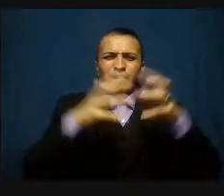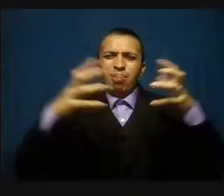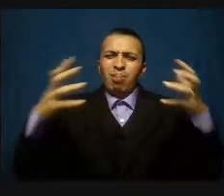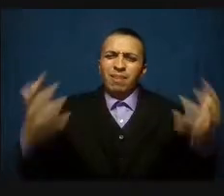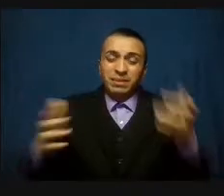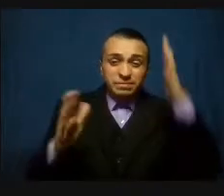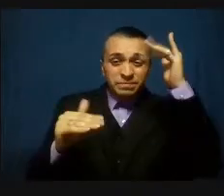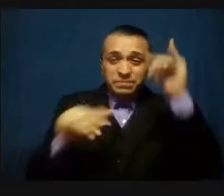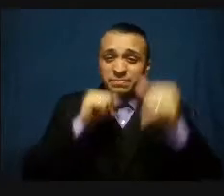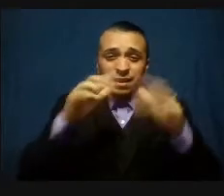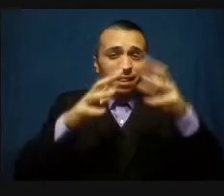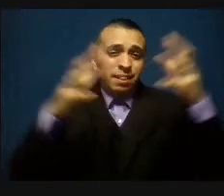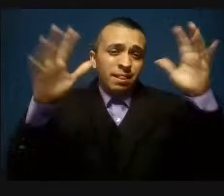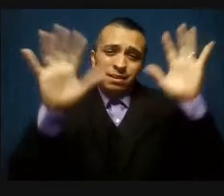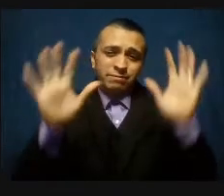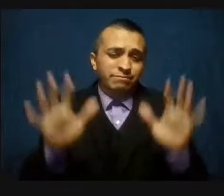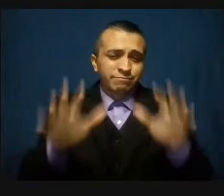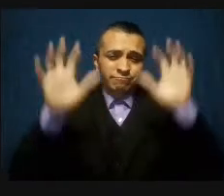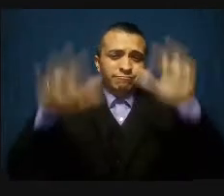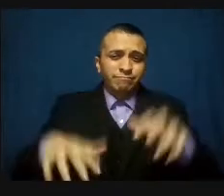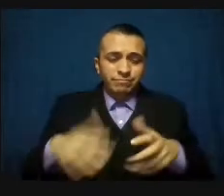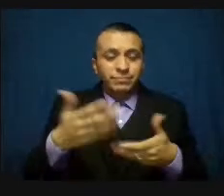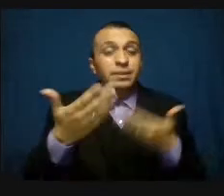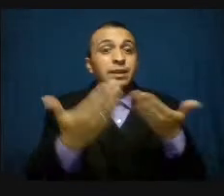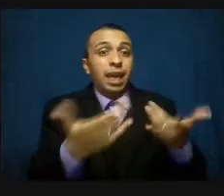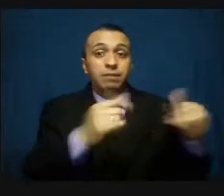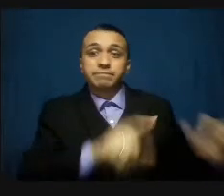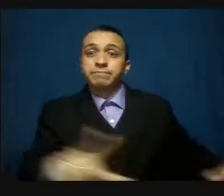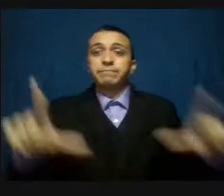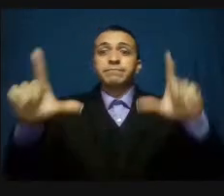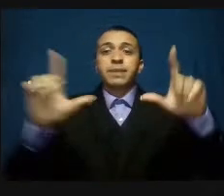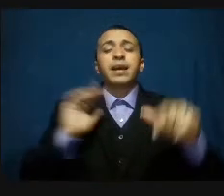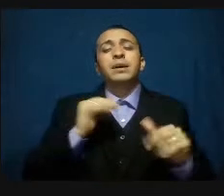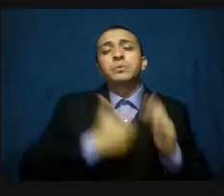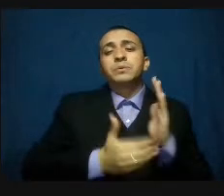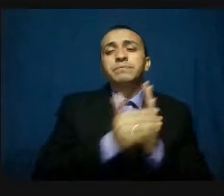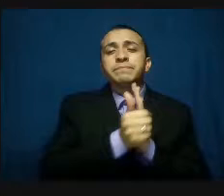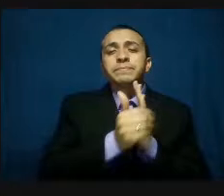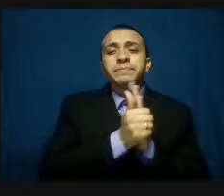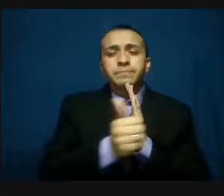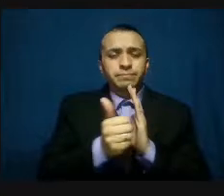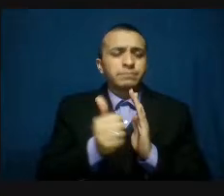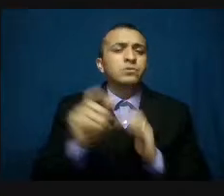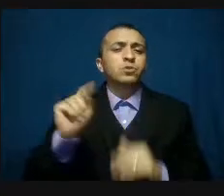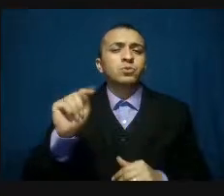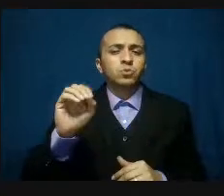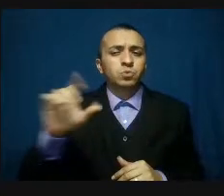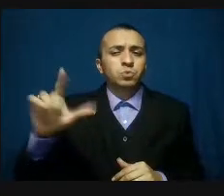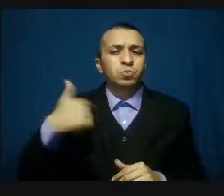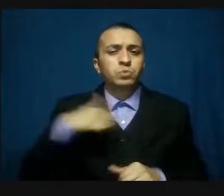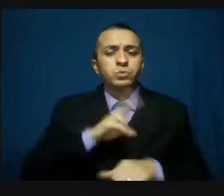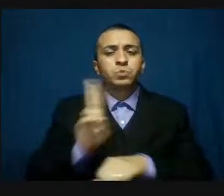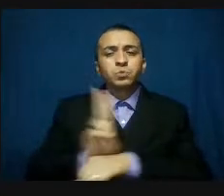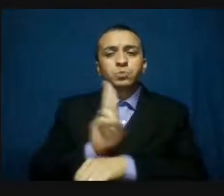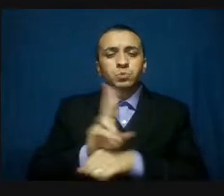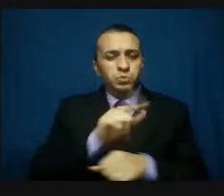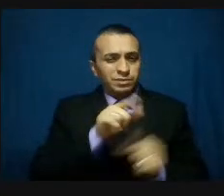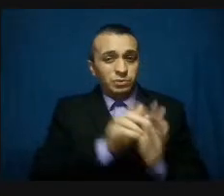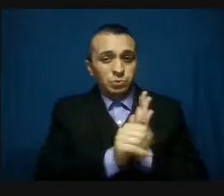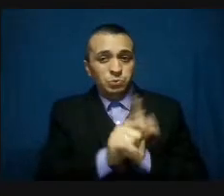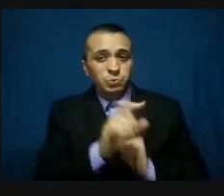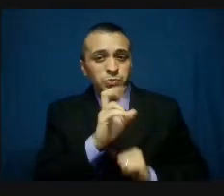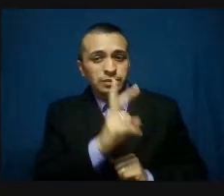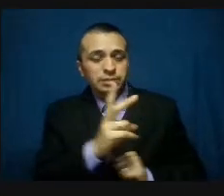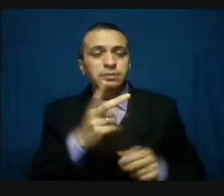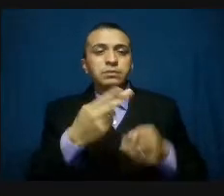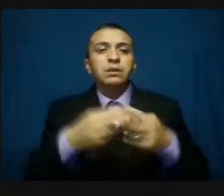So Kristen's going to show you a tool that we use here. Good to go? Okay, so this is a tool that you see. It's called the Weather